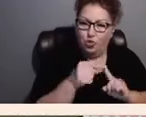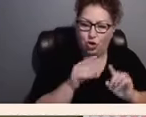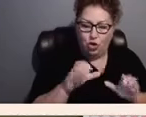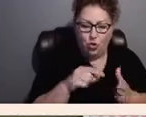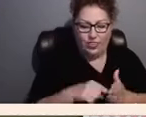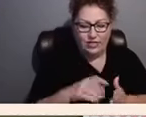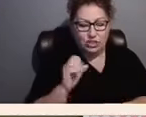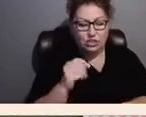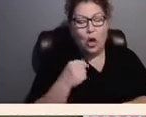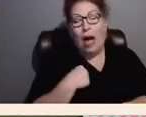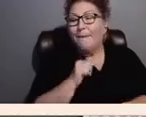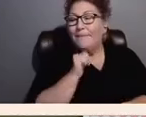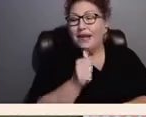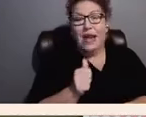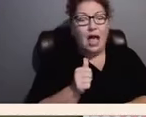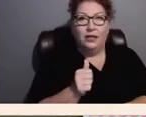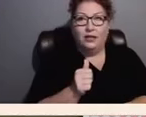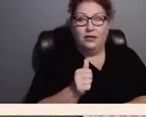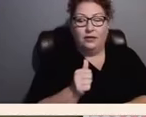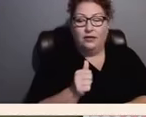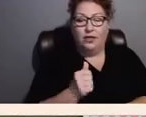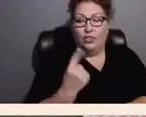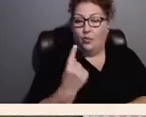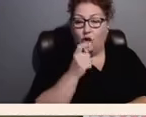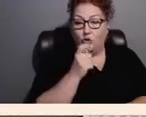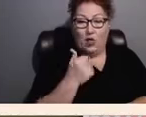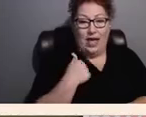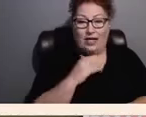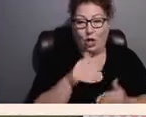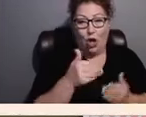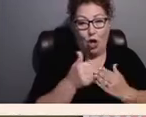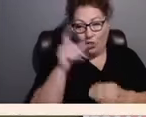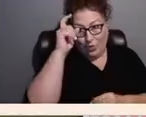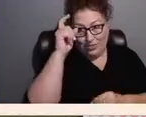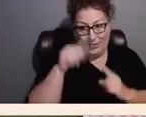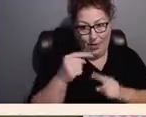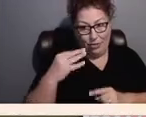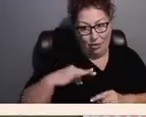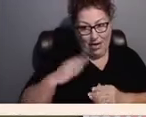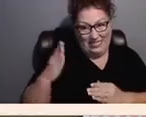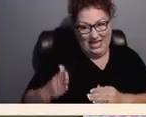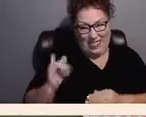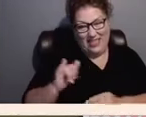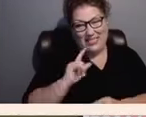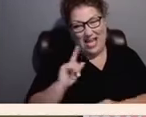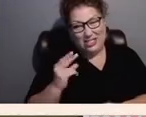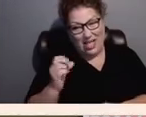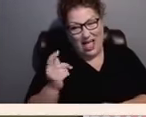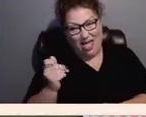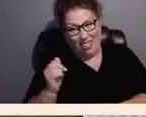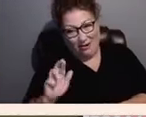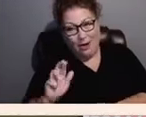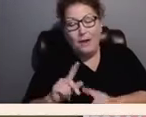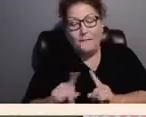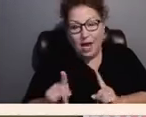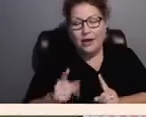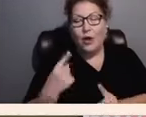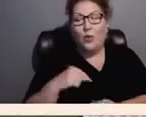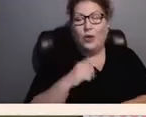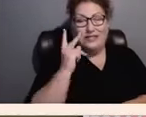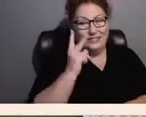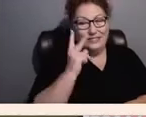not the one that has all the wisdom on the credit side. That's actually Heather. But we see it every day